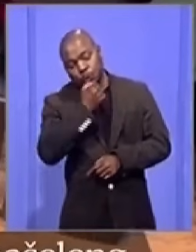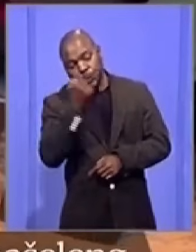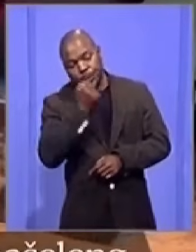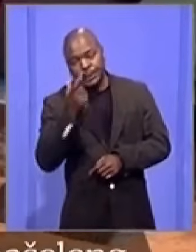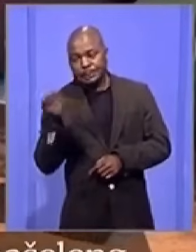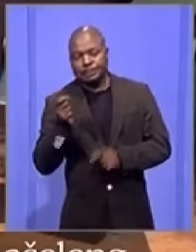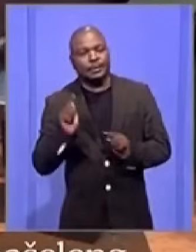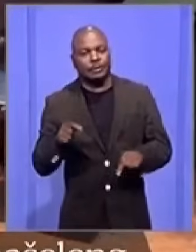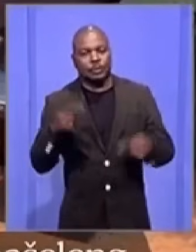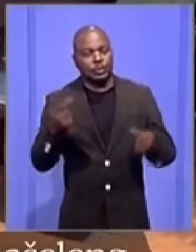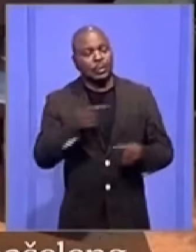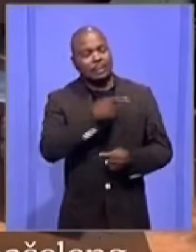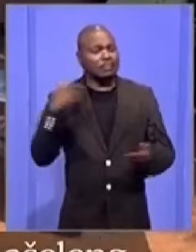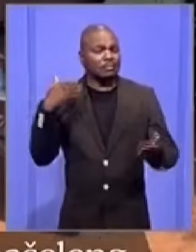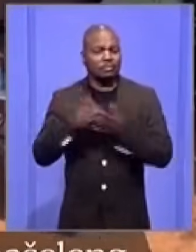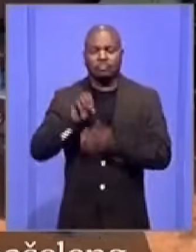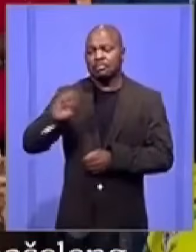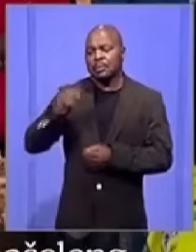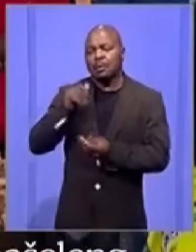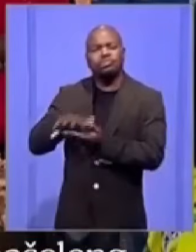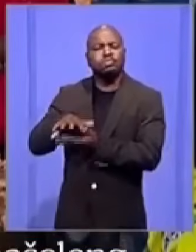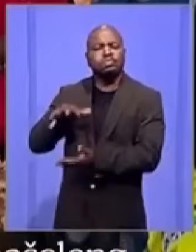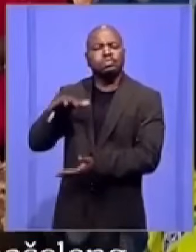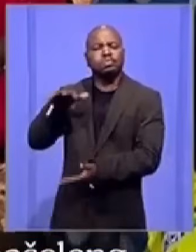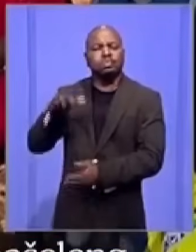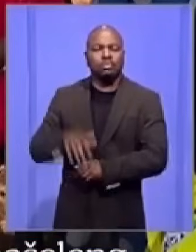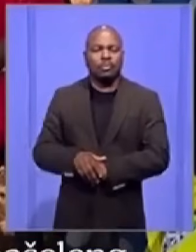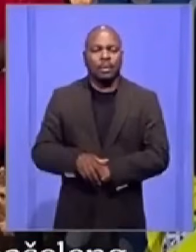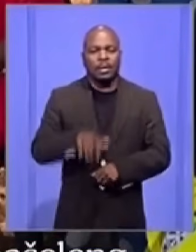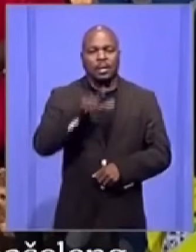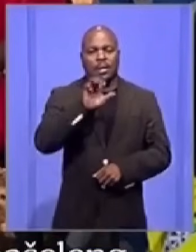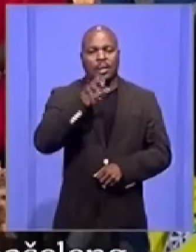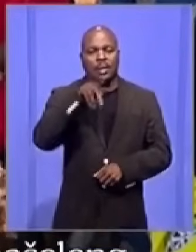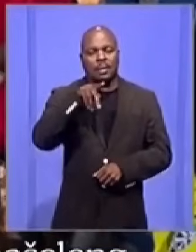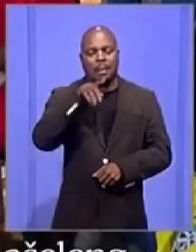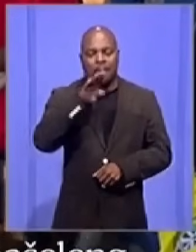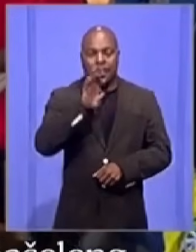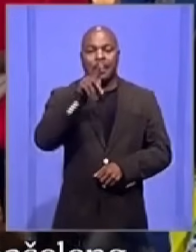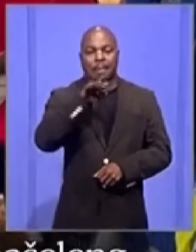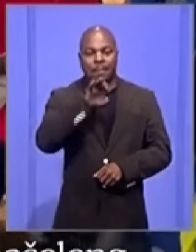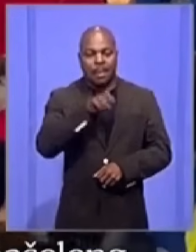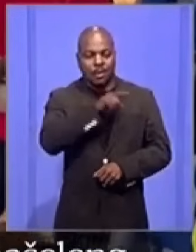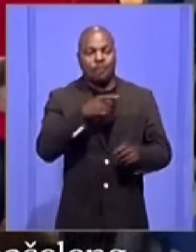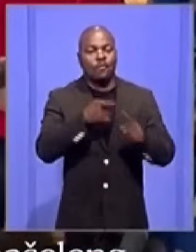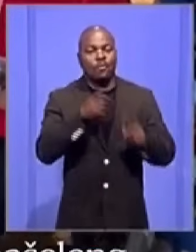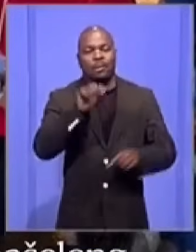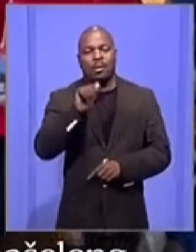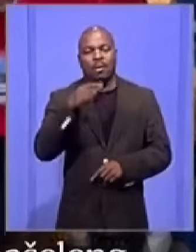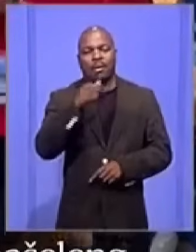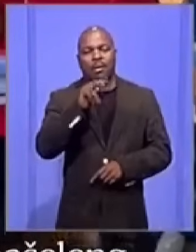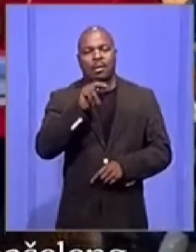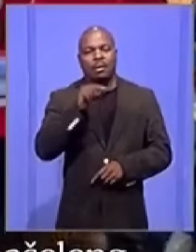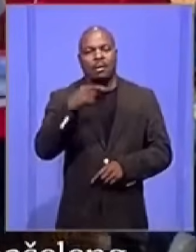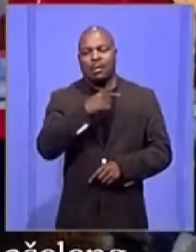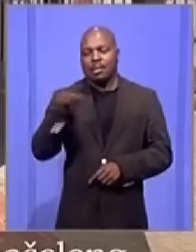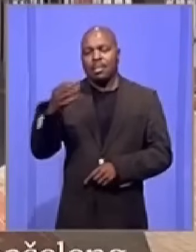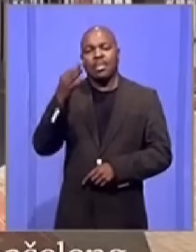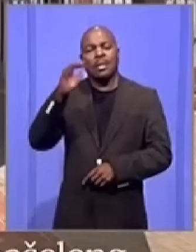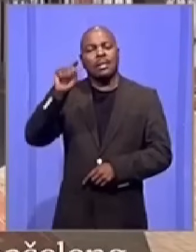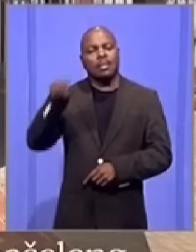bona ao ba beeleditšego le post office losi le bepe go tšwa society-ng sa aganang gore ba beeleditše mašheleng a go feta dikete tše